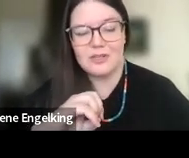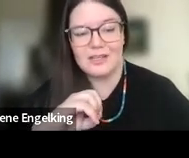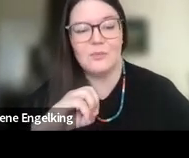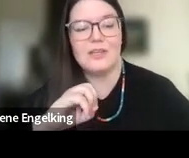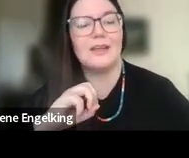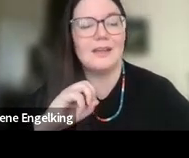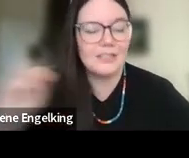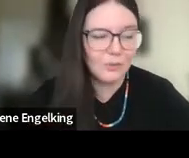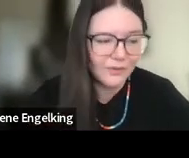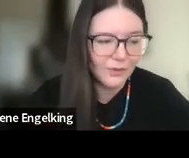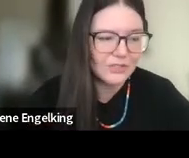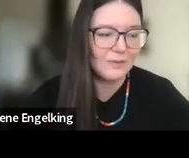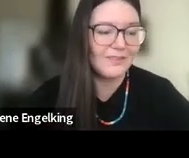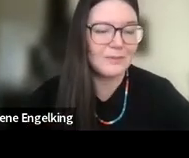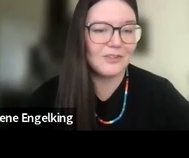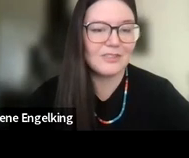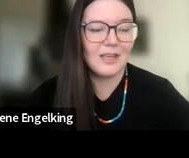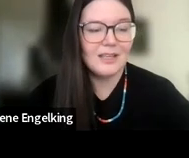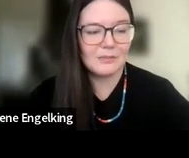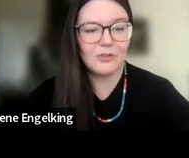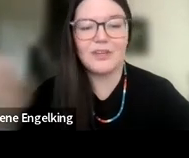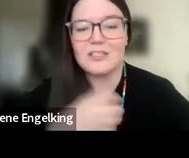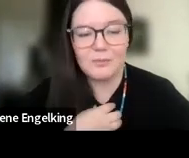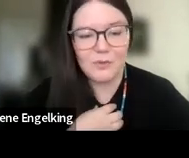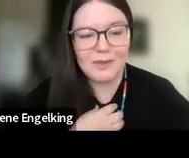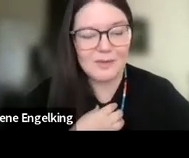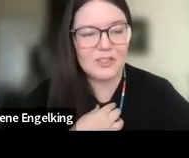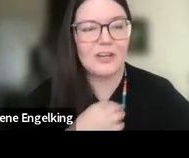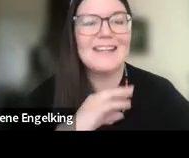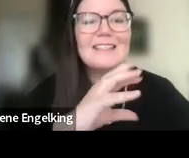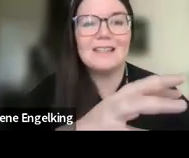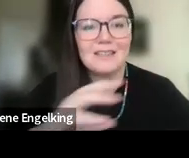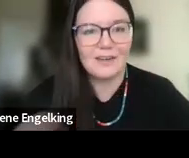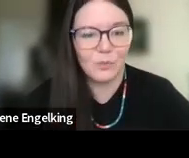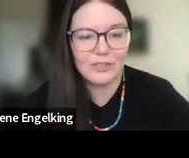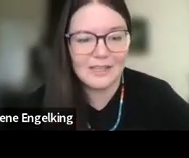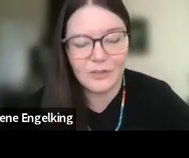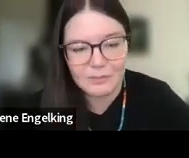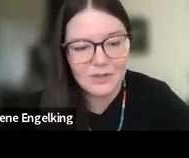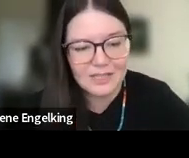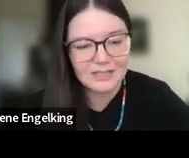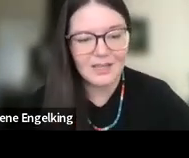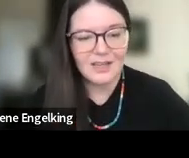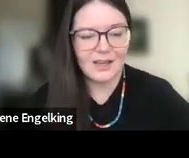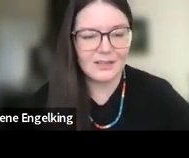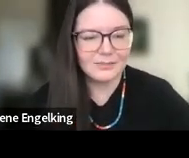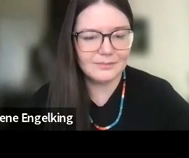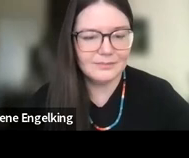your community, and we can connect you with folks who may have experienced similar things, or we may be able to share ideas that have worked in other